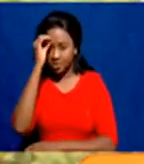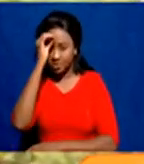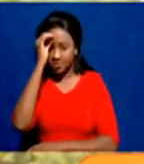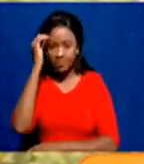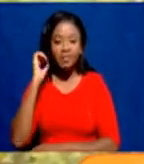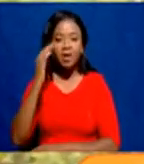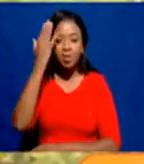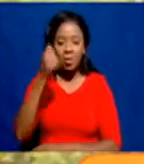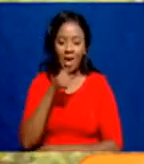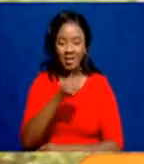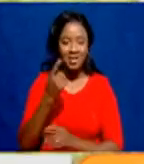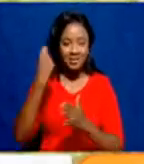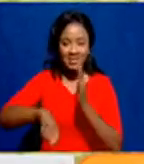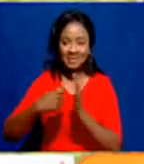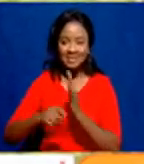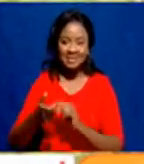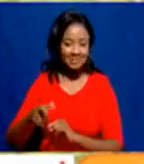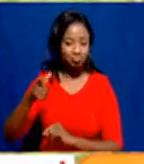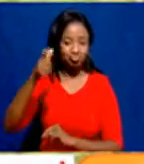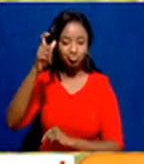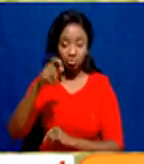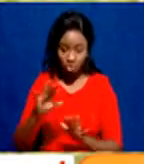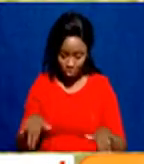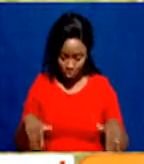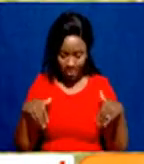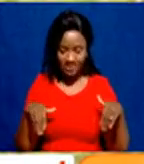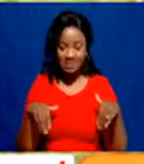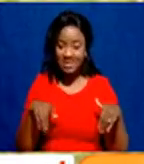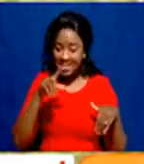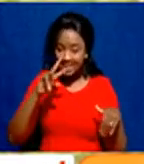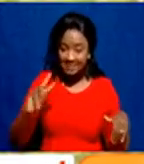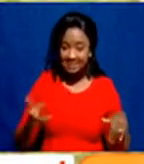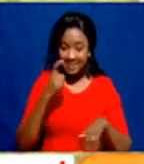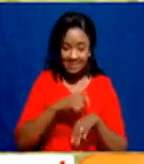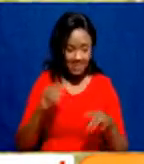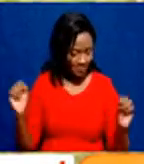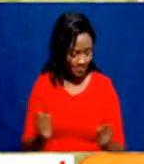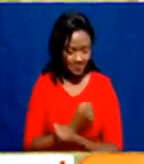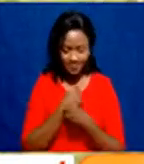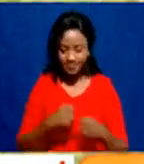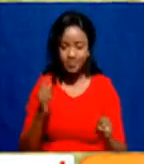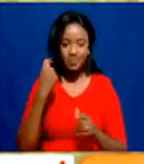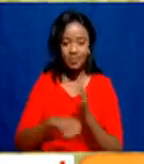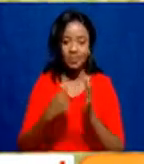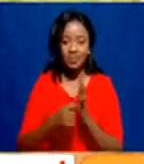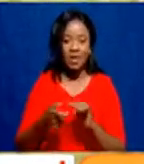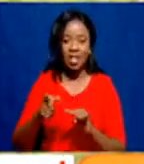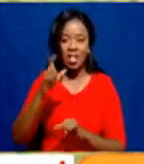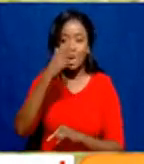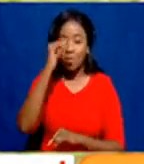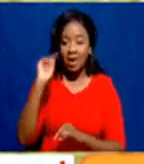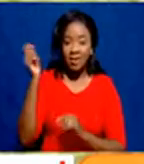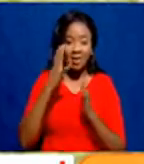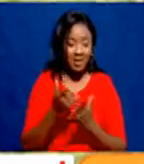high taxation. Round two of impossible taxes. Mzigo ambao